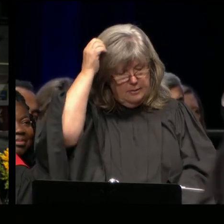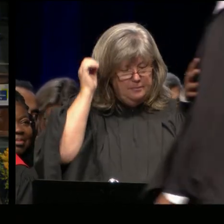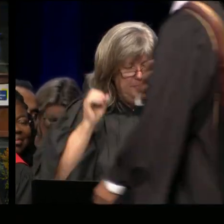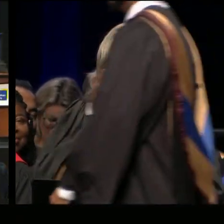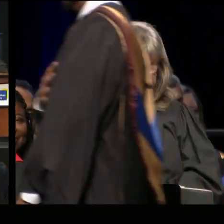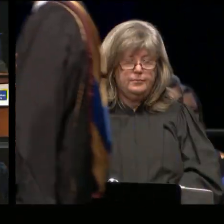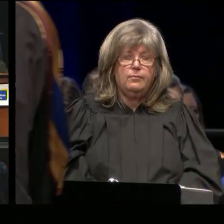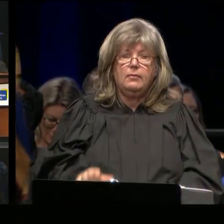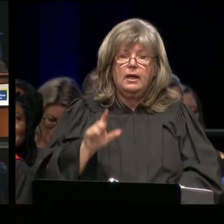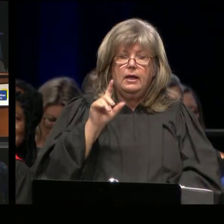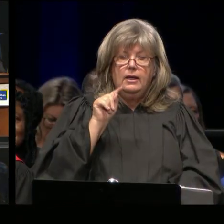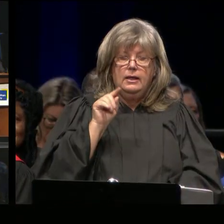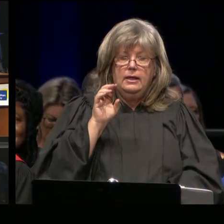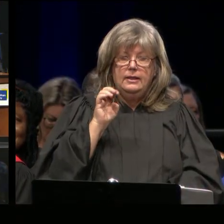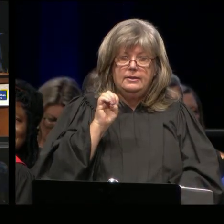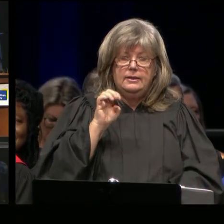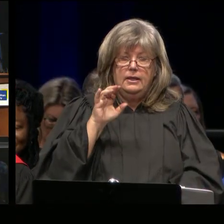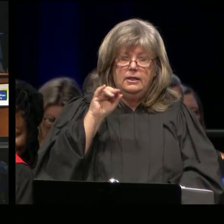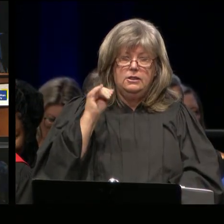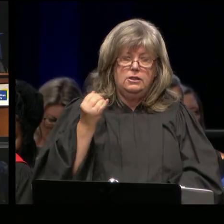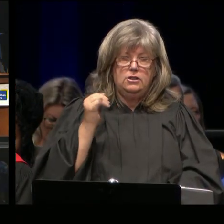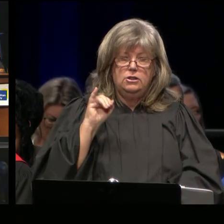Tejinder Babar.